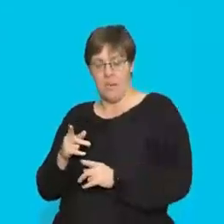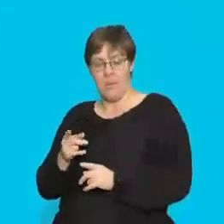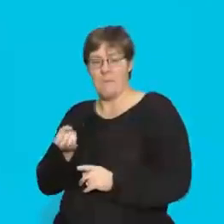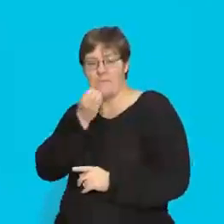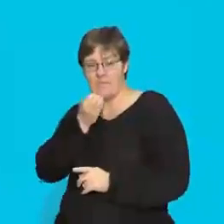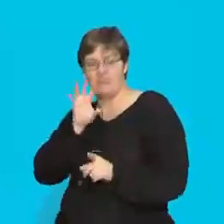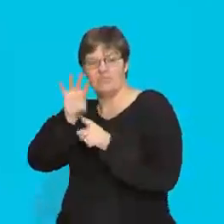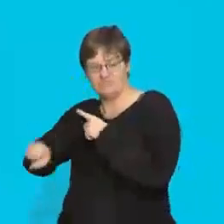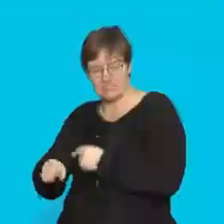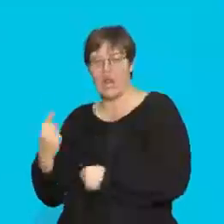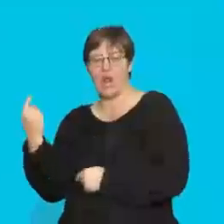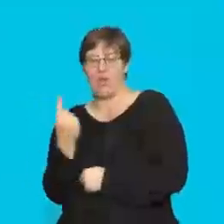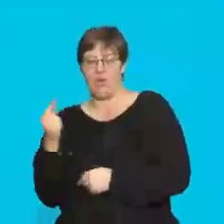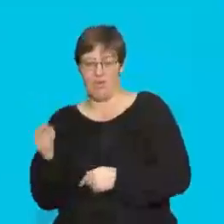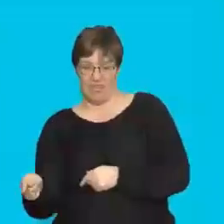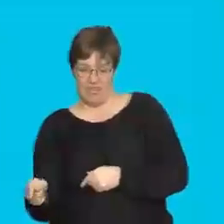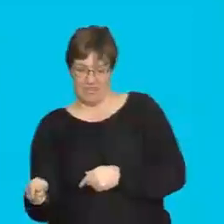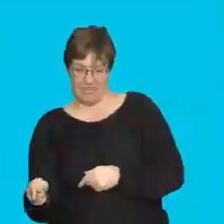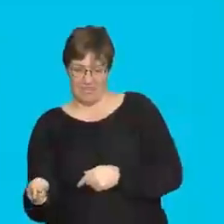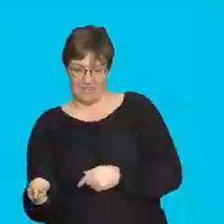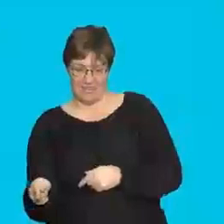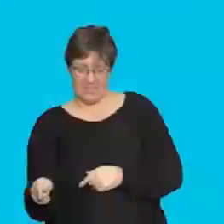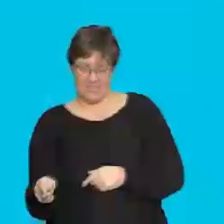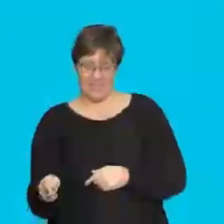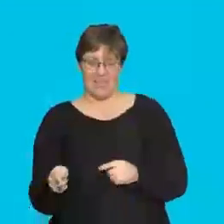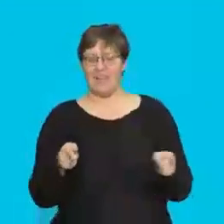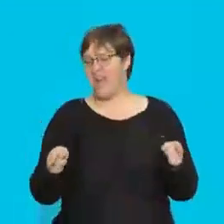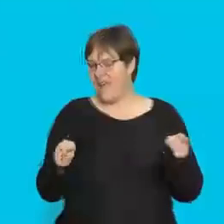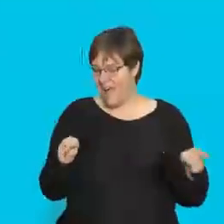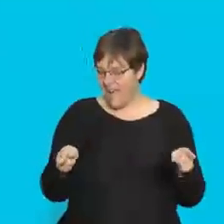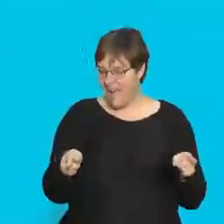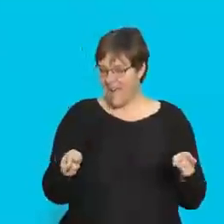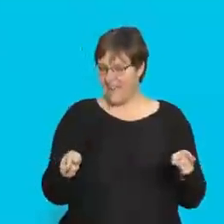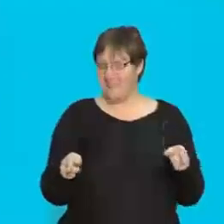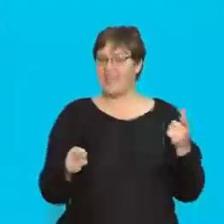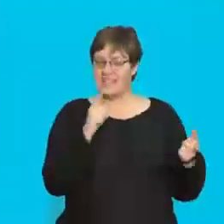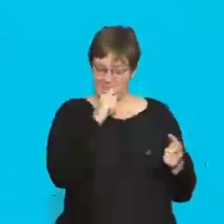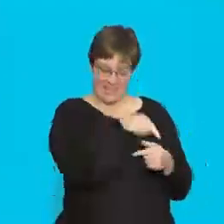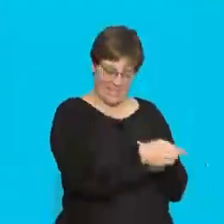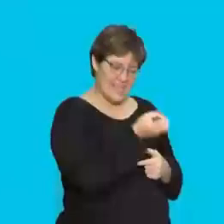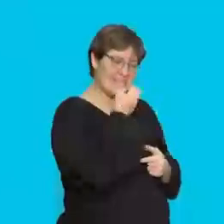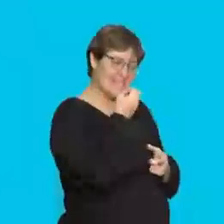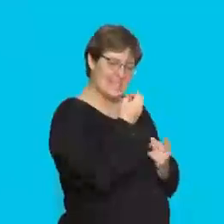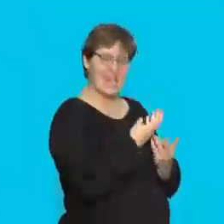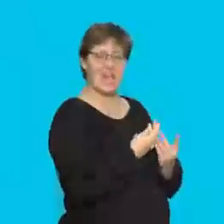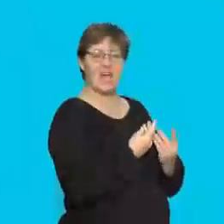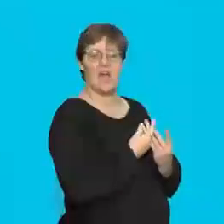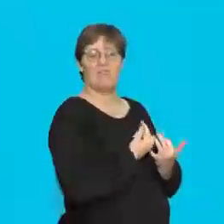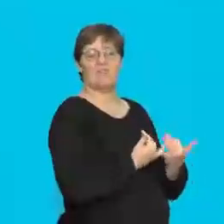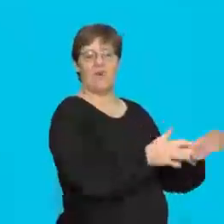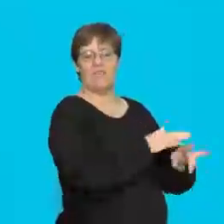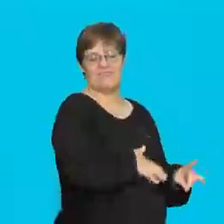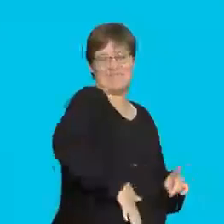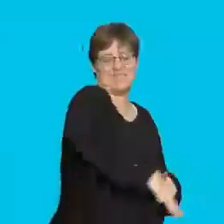individuals. The lions will hunt and they will all eat on the ground. So we see that although they're living in the